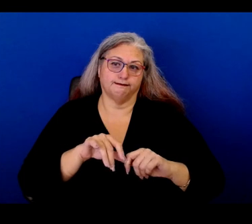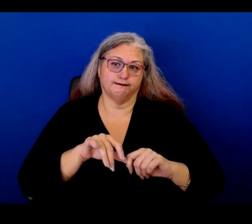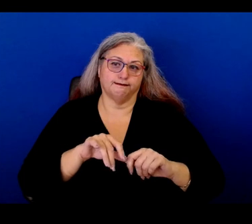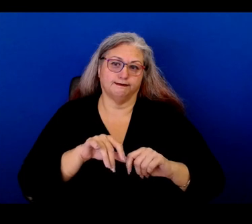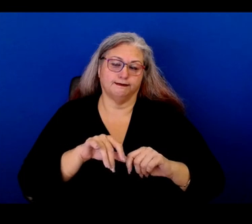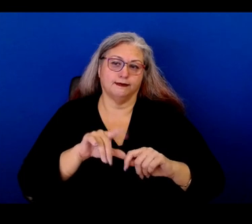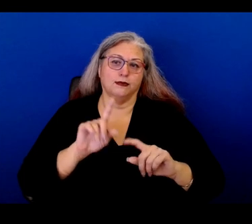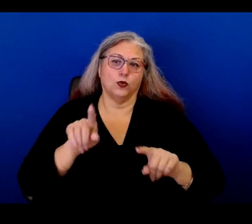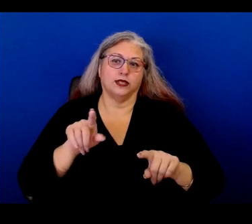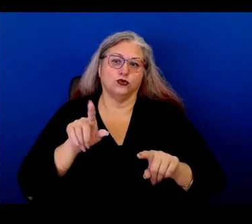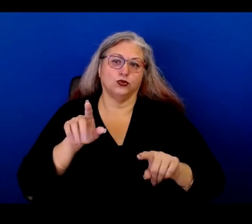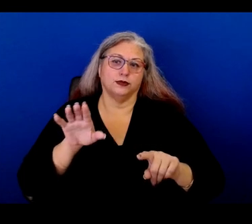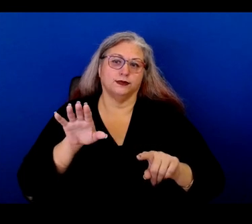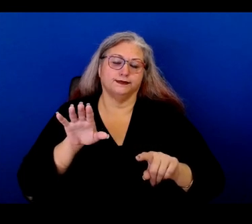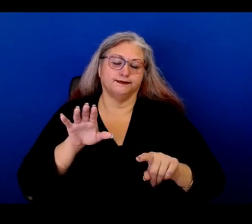my